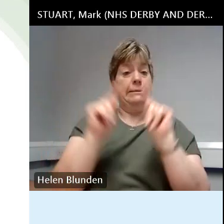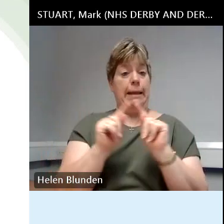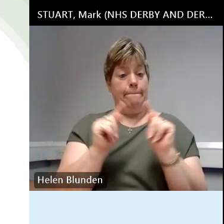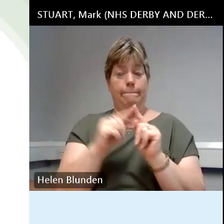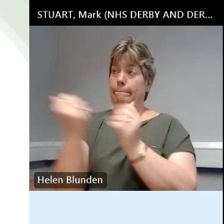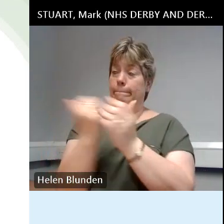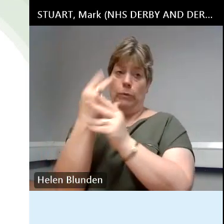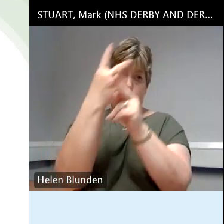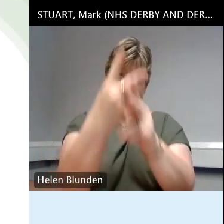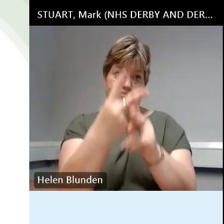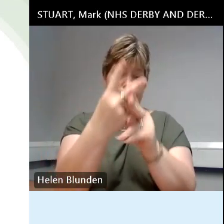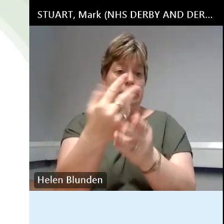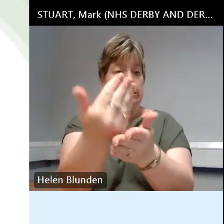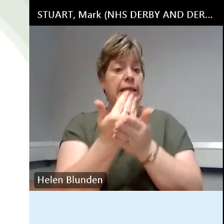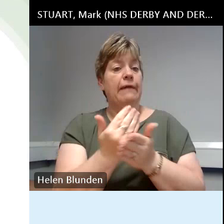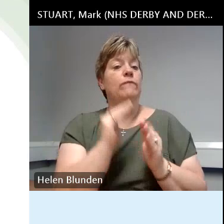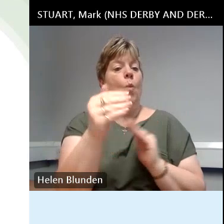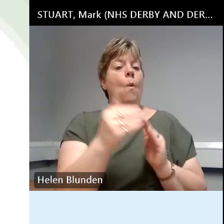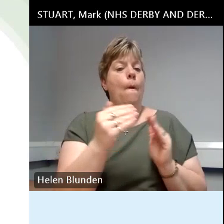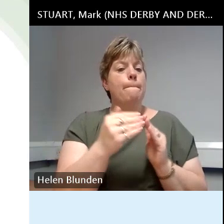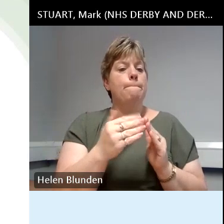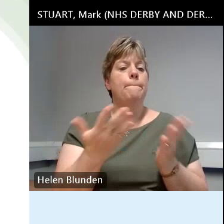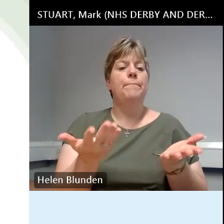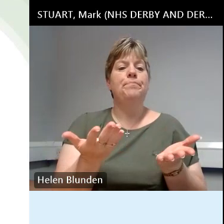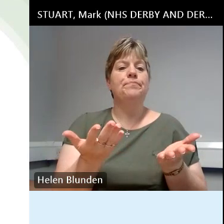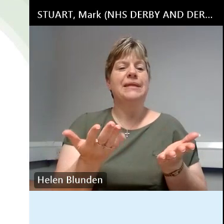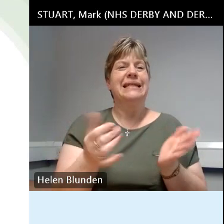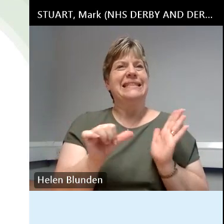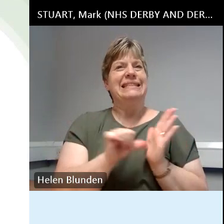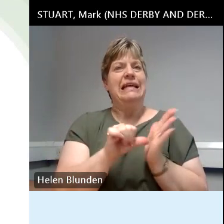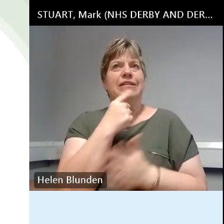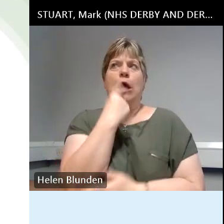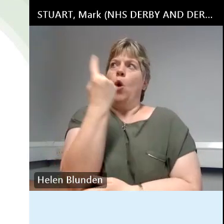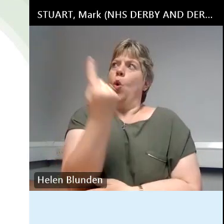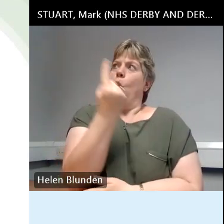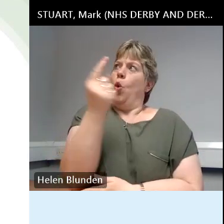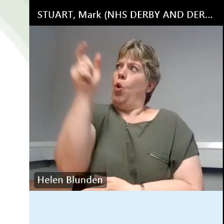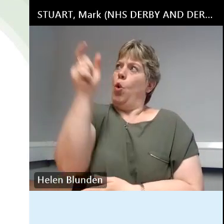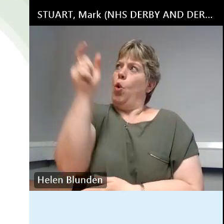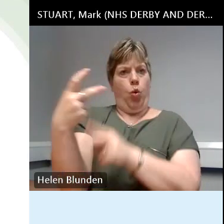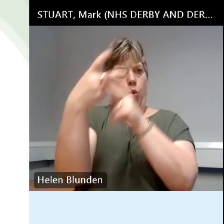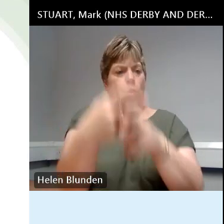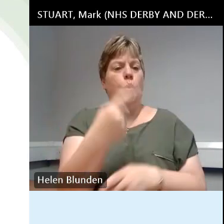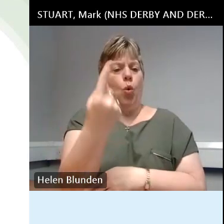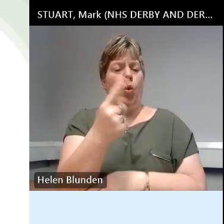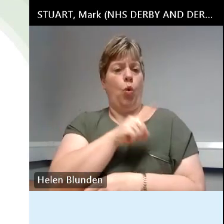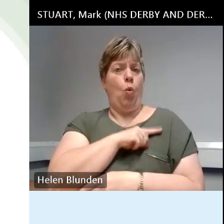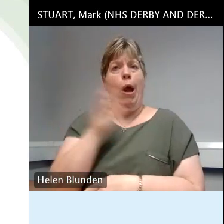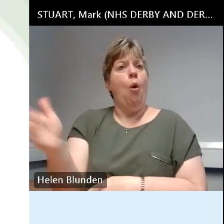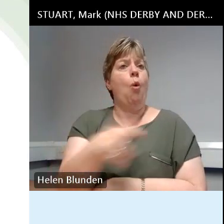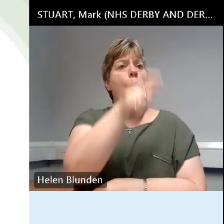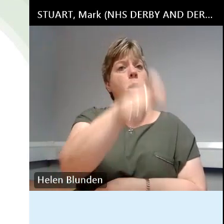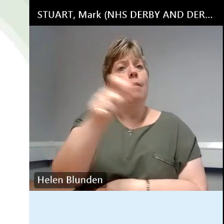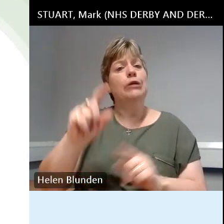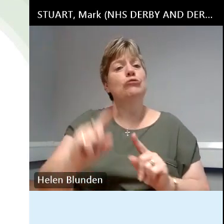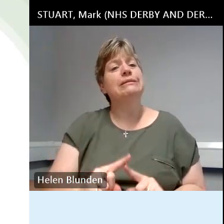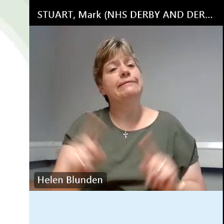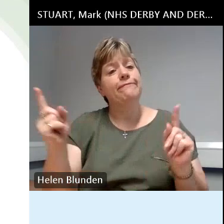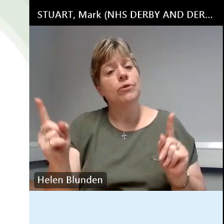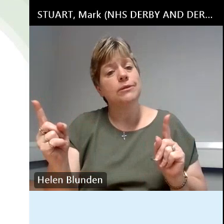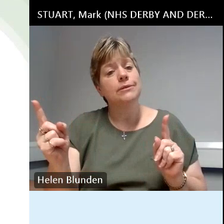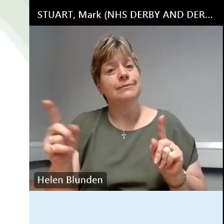safe when you're on the virtual ward. It's hard to say exactly who would be looking after who because every patient is different. And as I